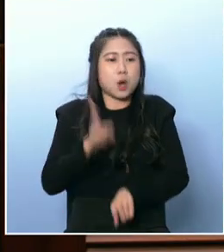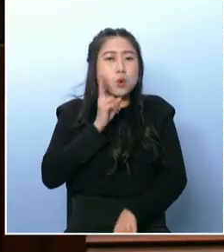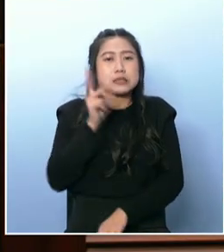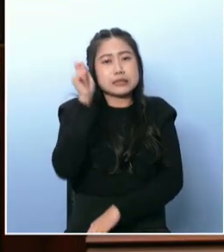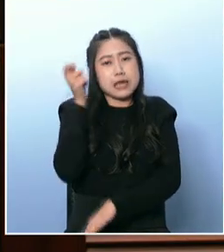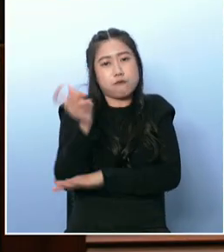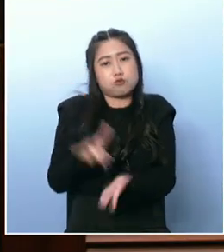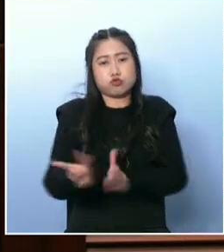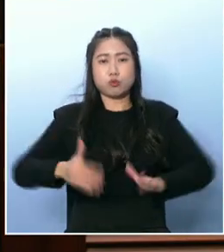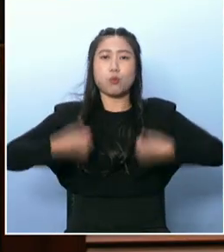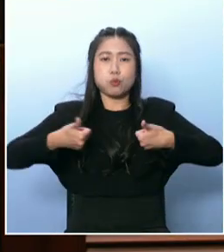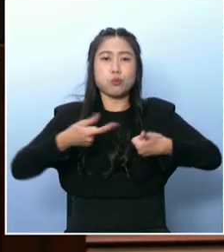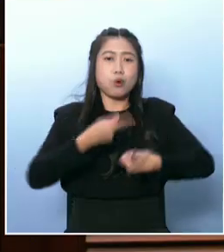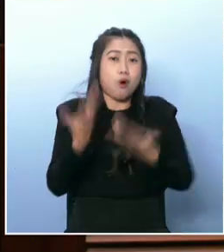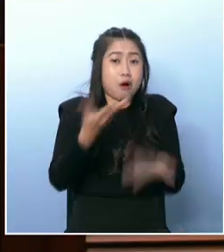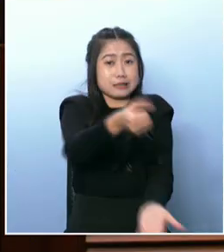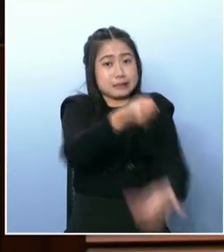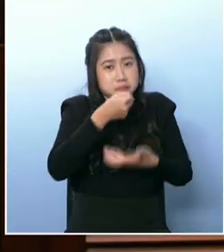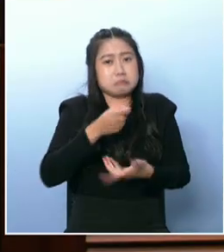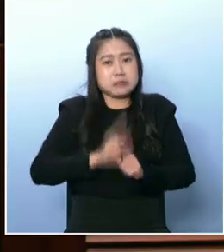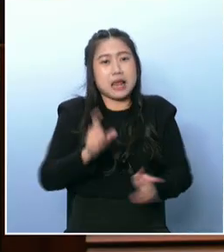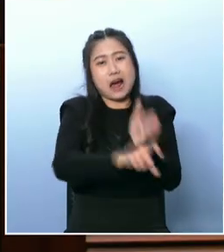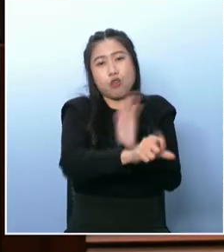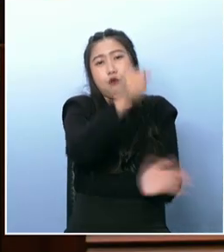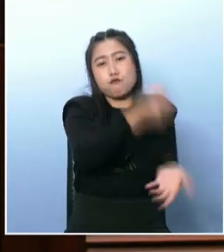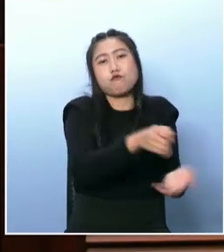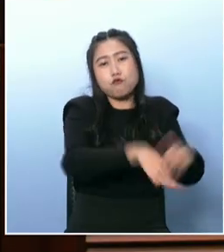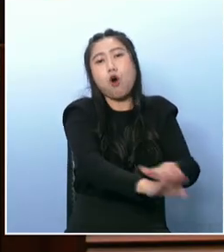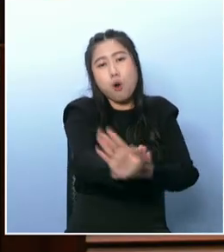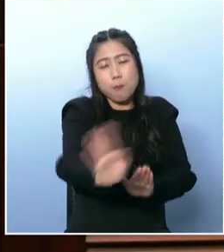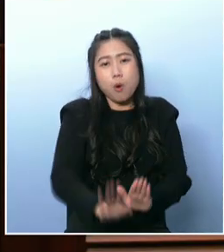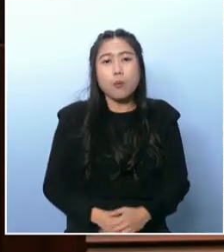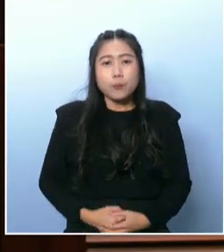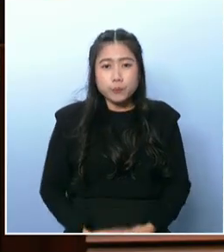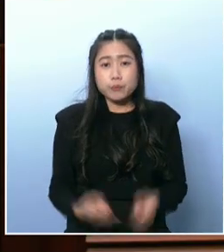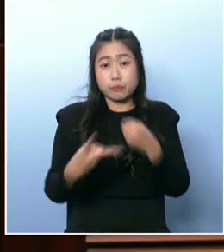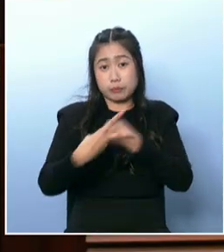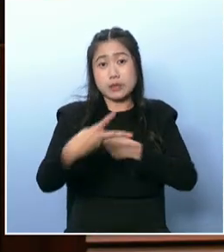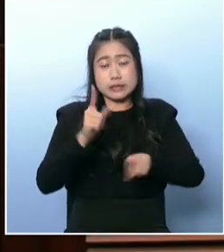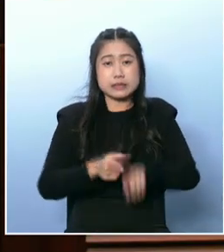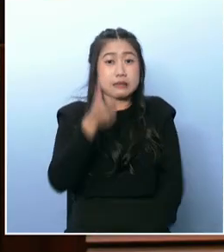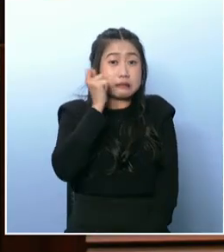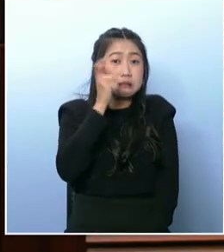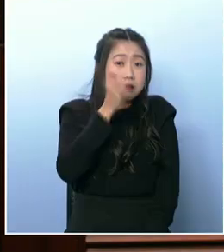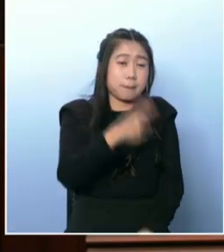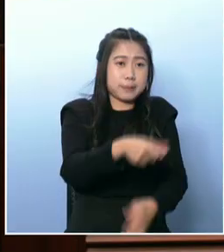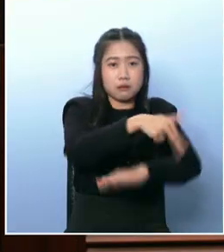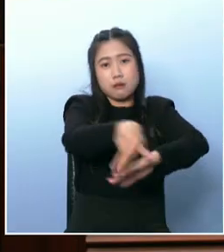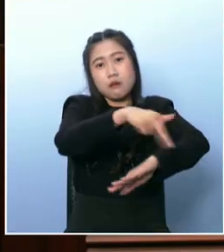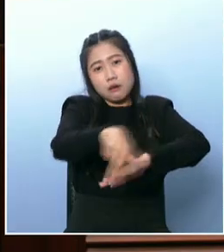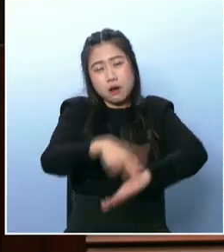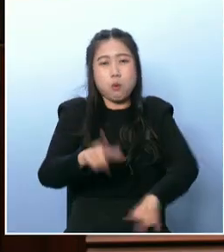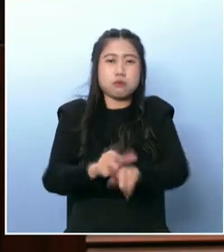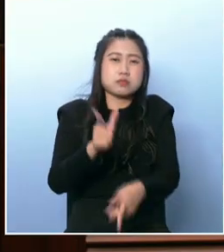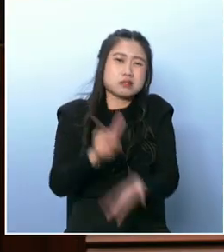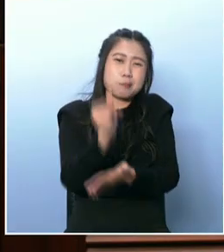by $1.5 billion. If you give us the money, then we don't need to cut our budgets for some 10 years. Well, for the special size